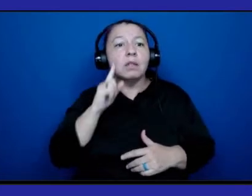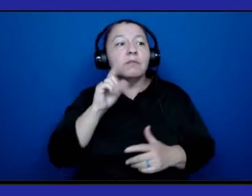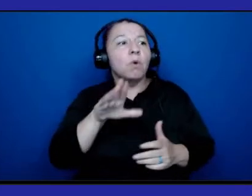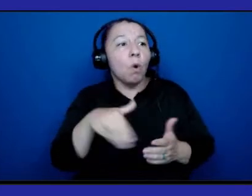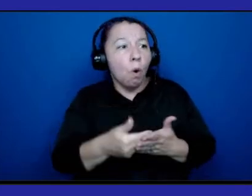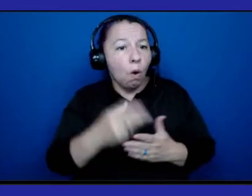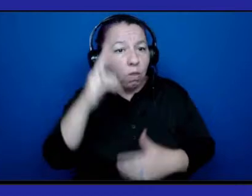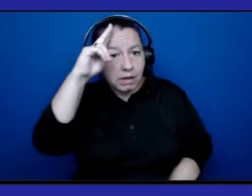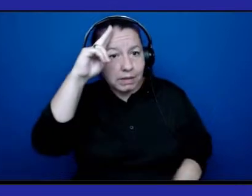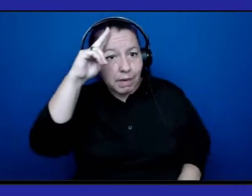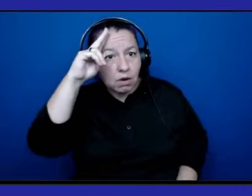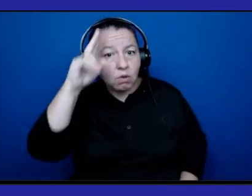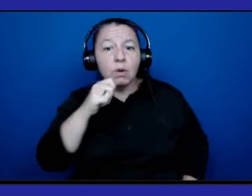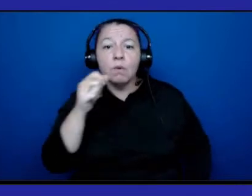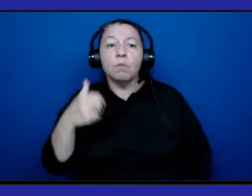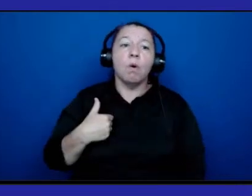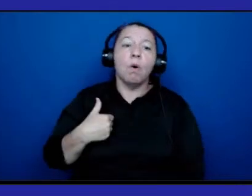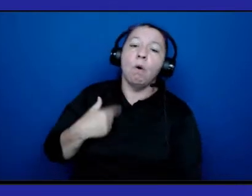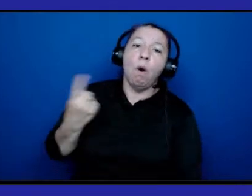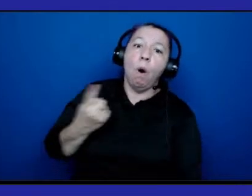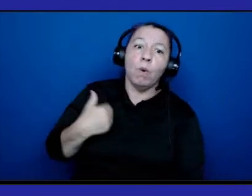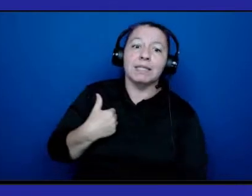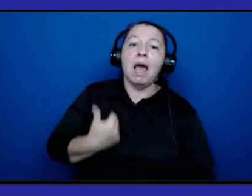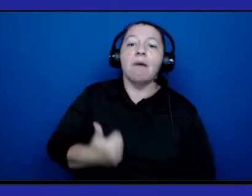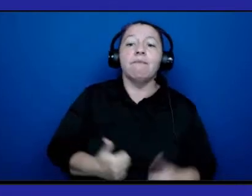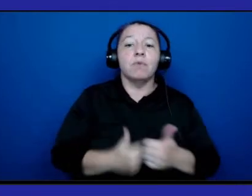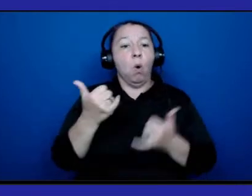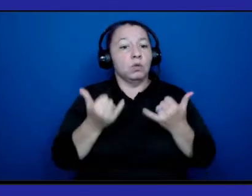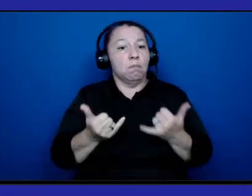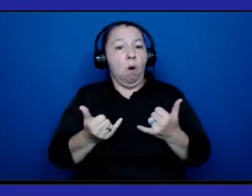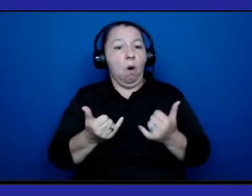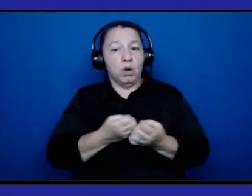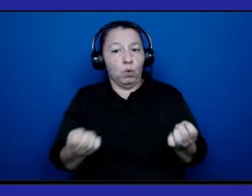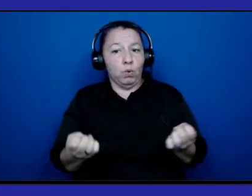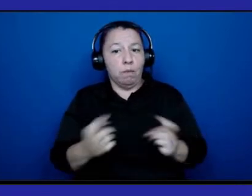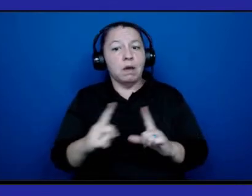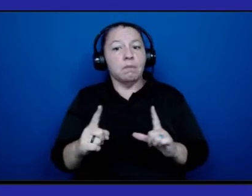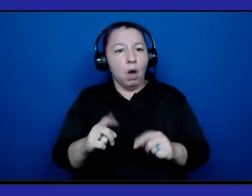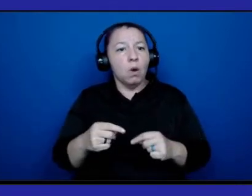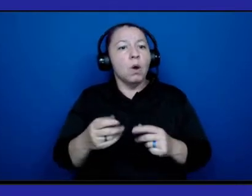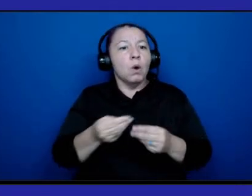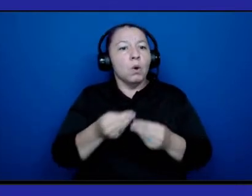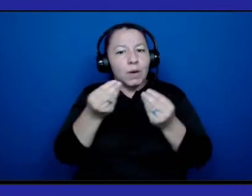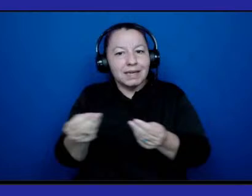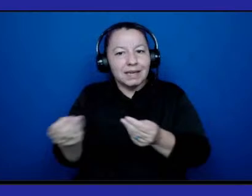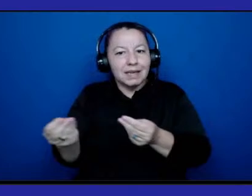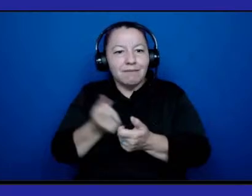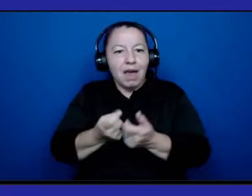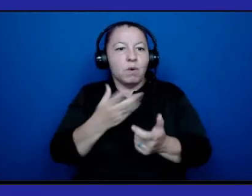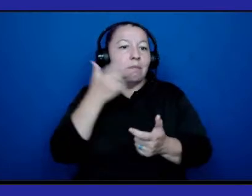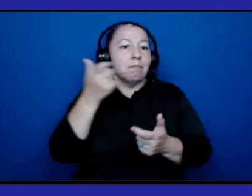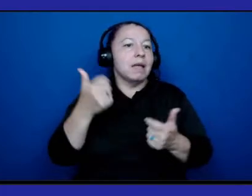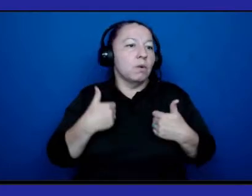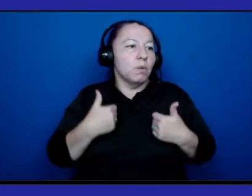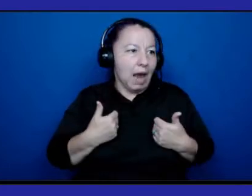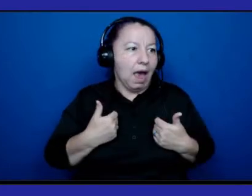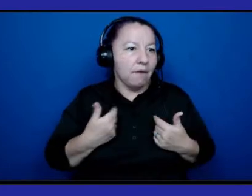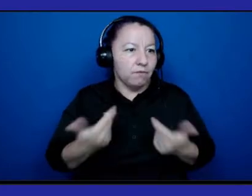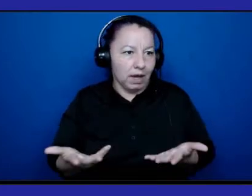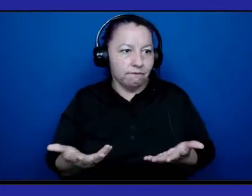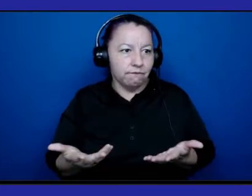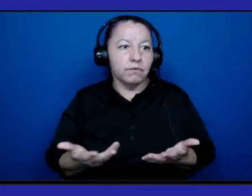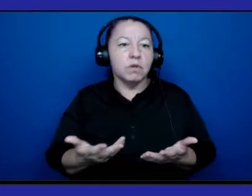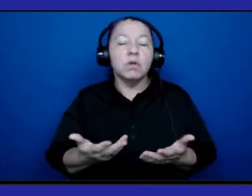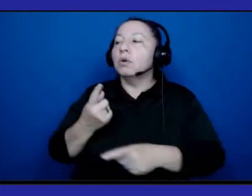the most modern equipment, but we give everybody the best we have. Right. And then on the back end,